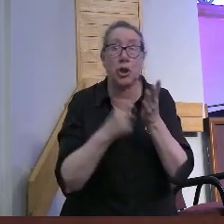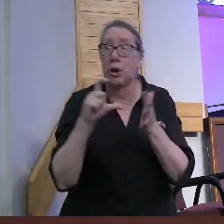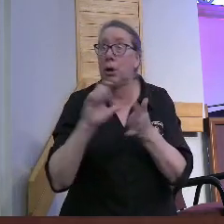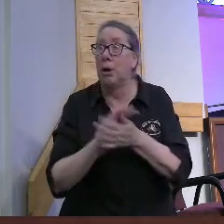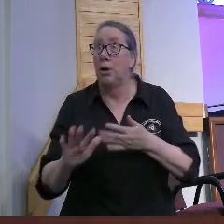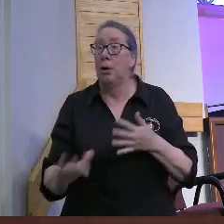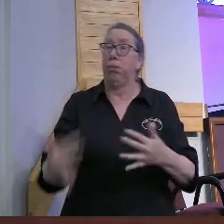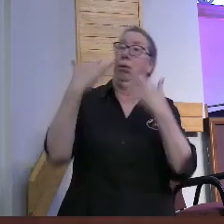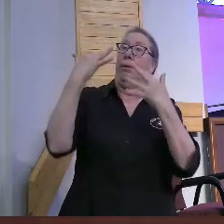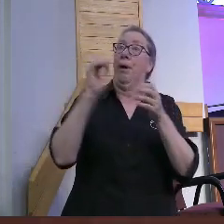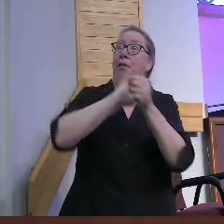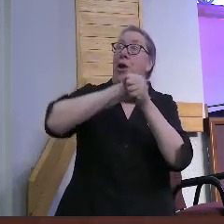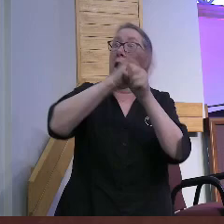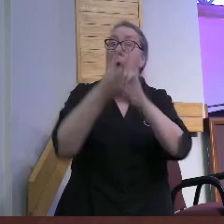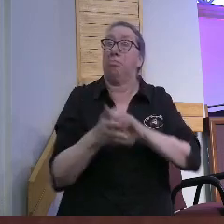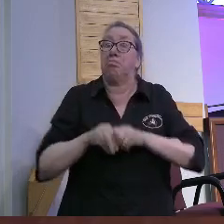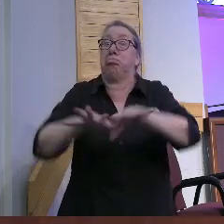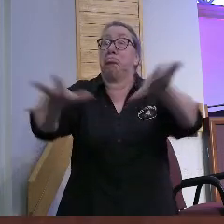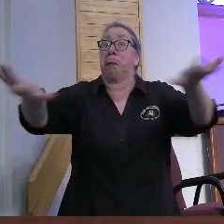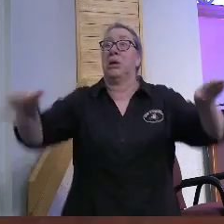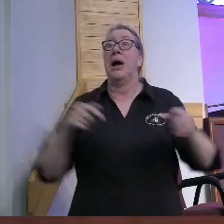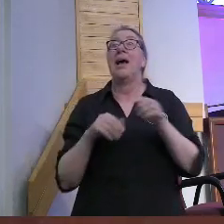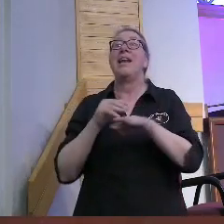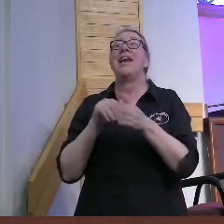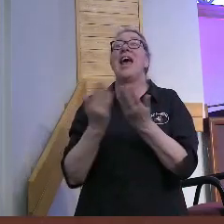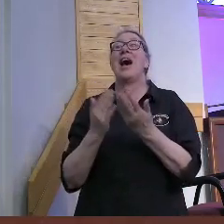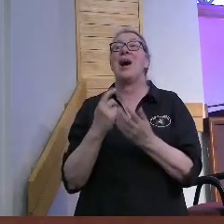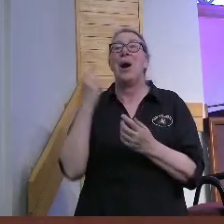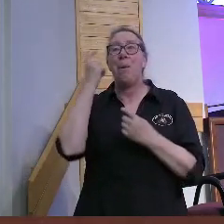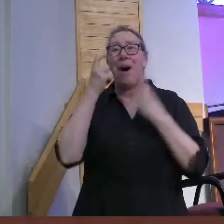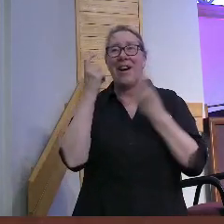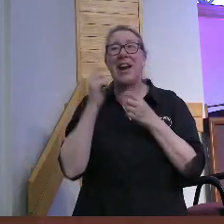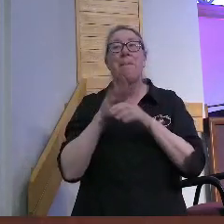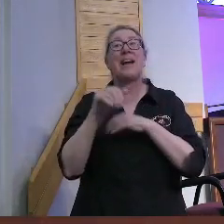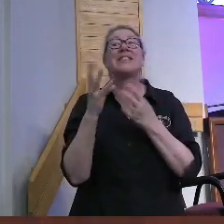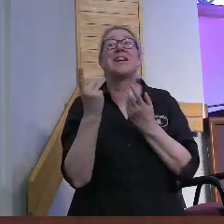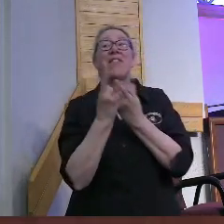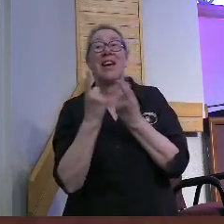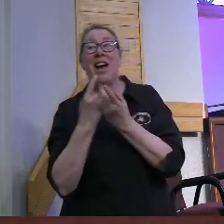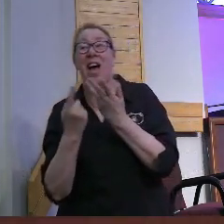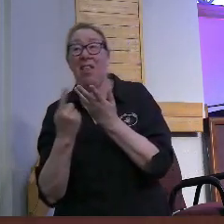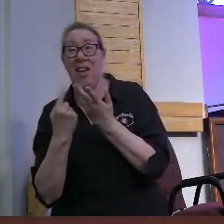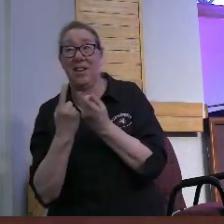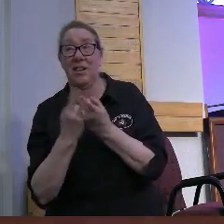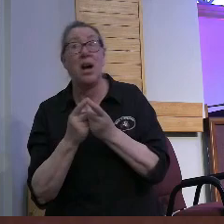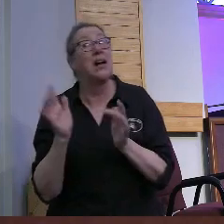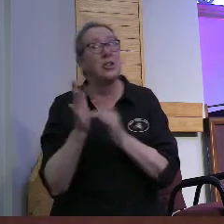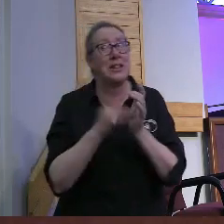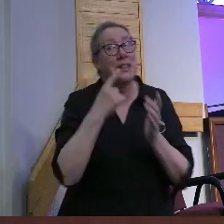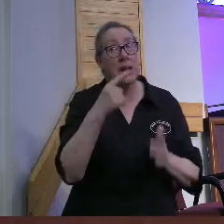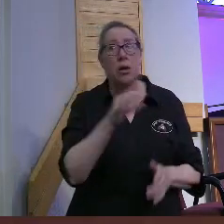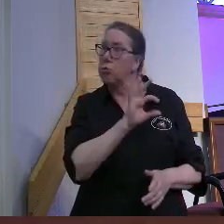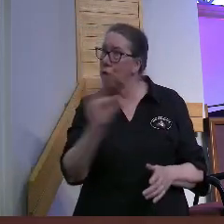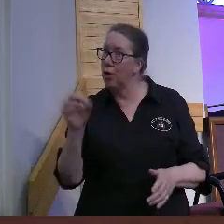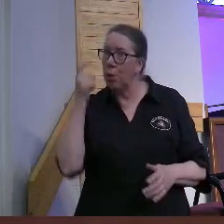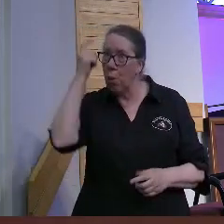It hit us, the global pandemic, and now we're worried about something else. But Jesus told us not to worry. And the Greek word used